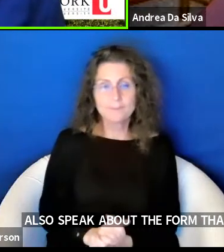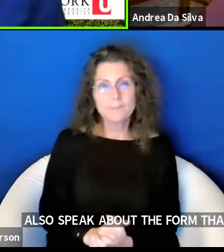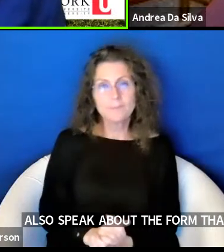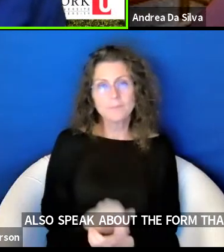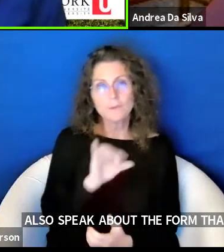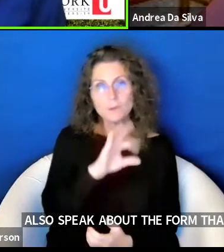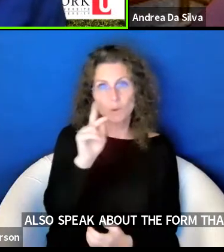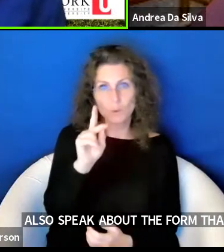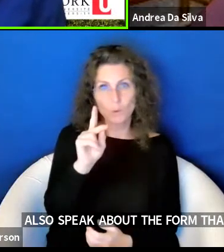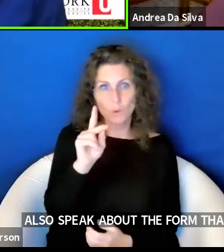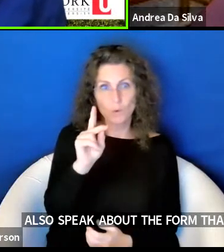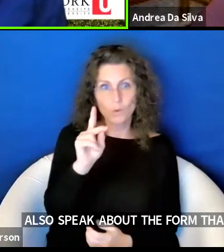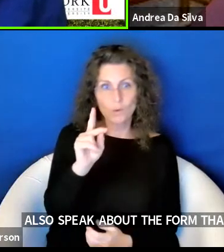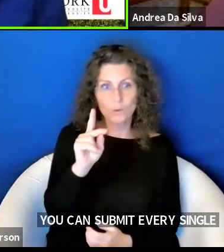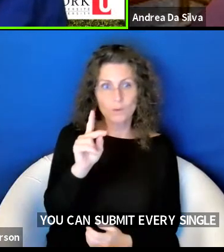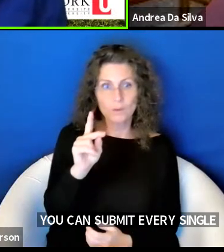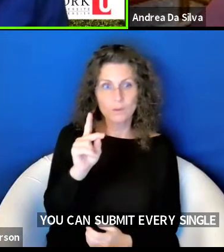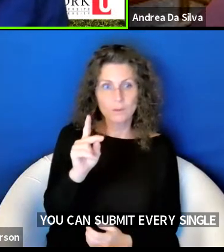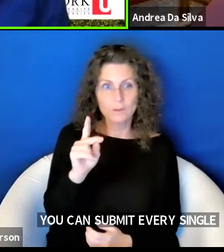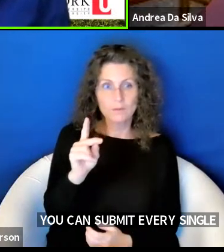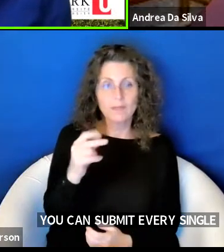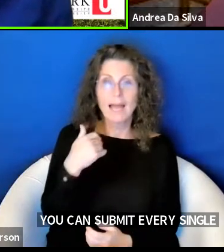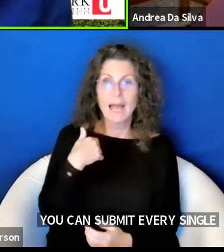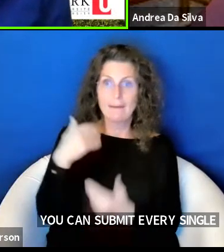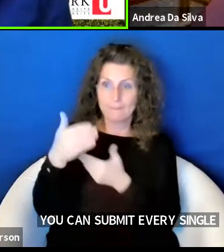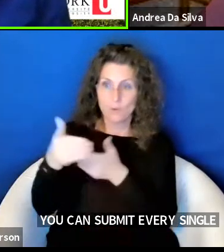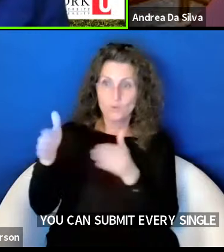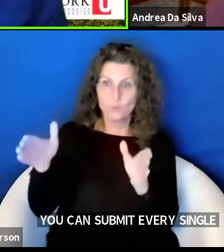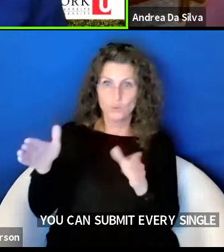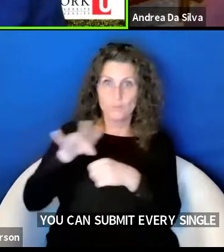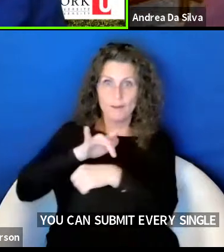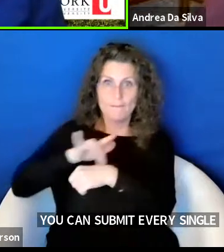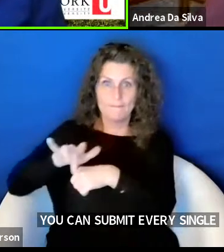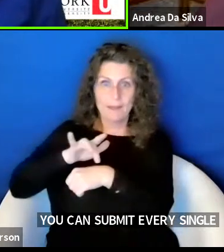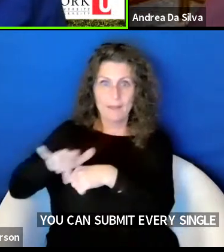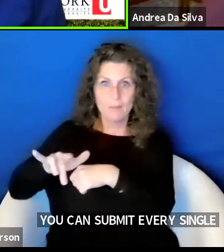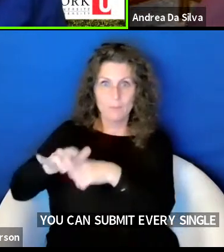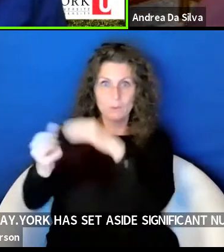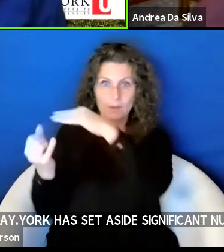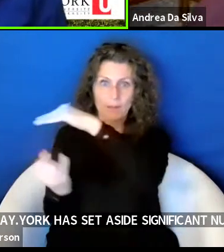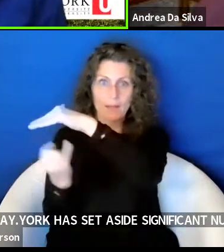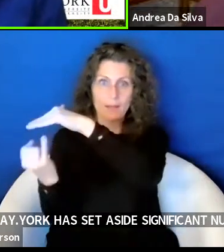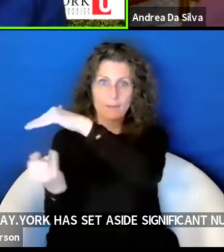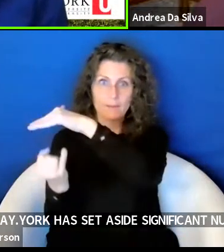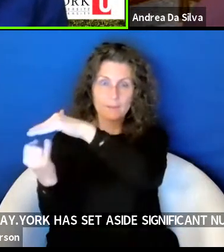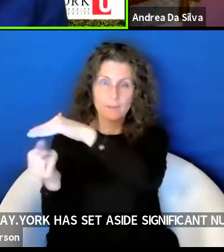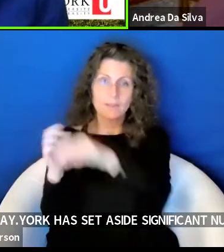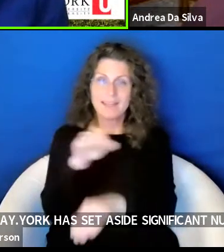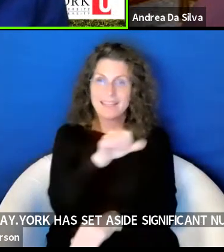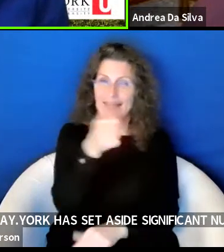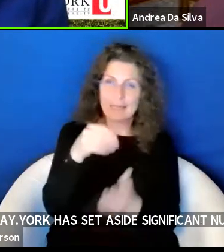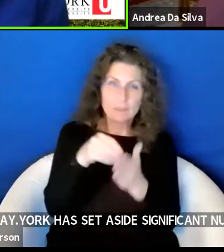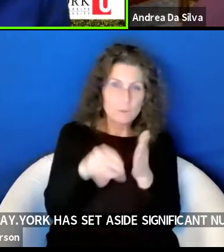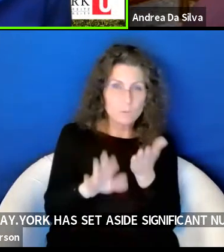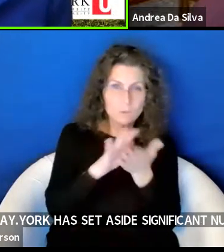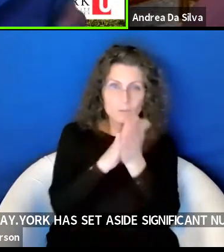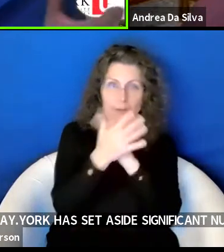aside significant numbers of rooms so that if any of our students in residence become